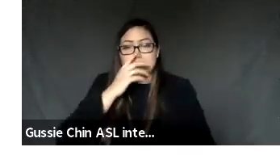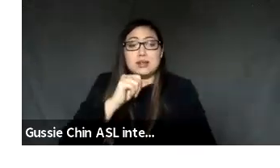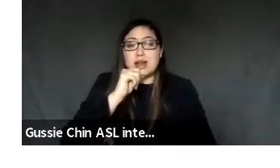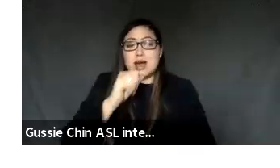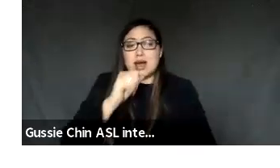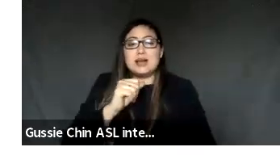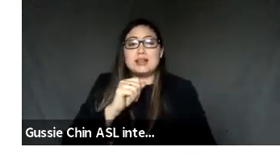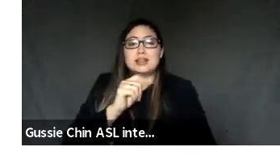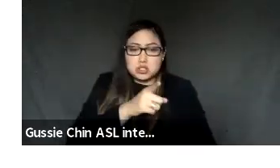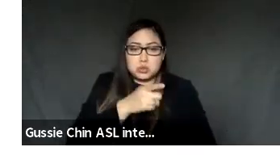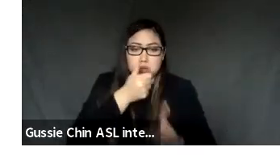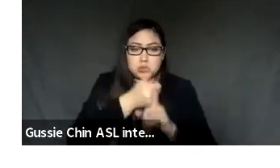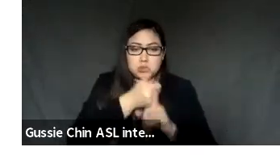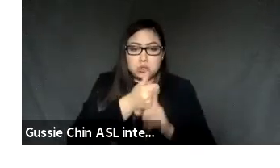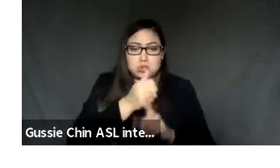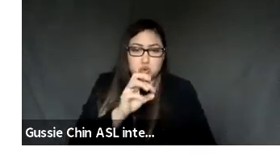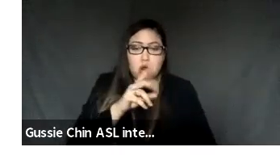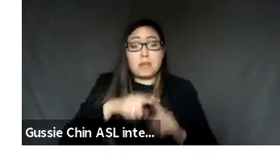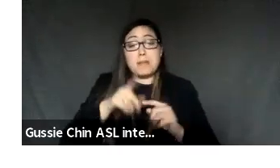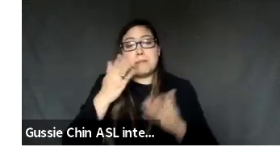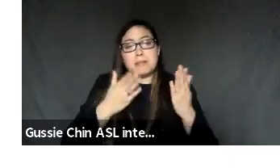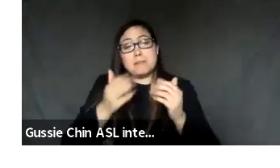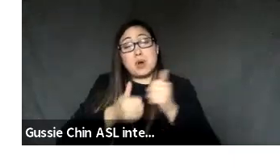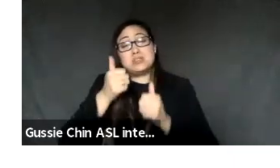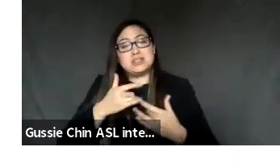the door itself to be compliant.